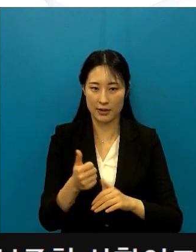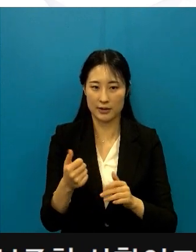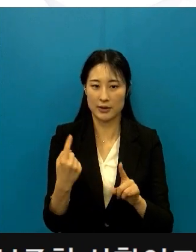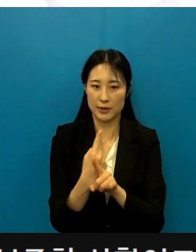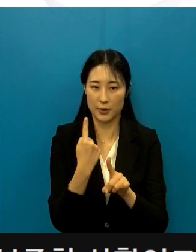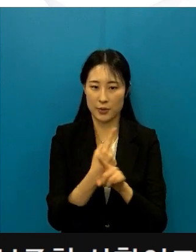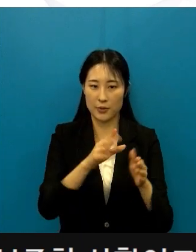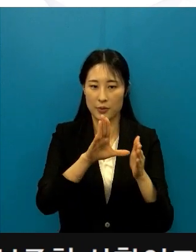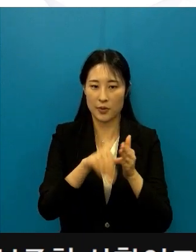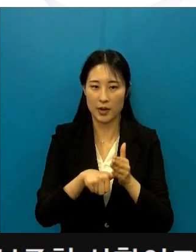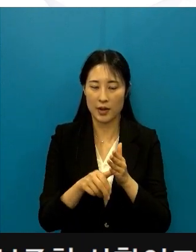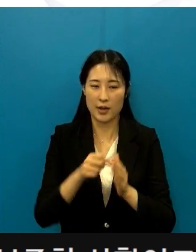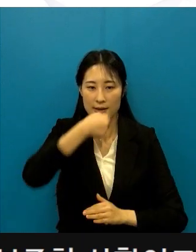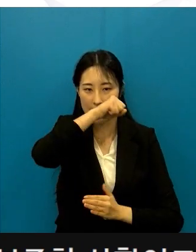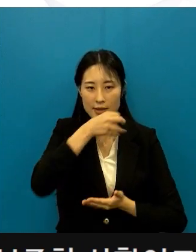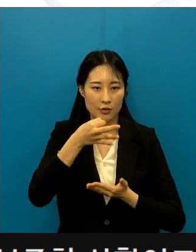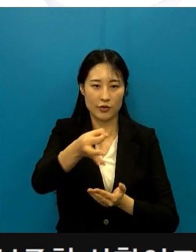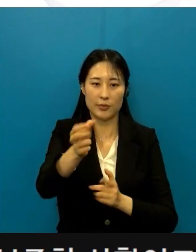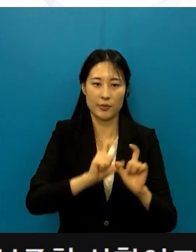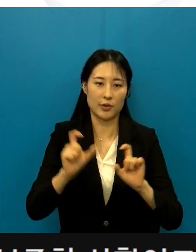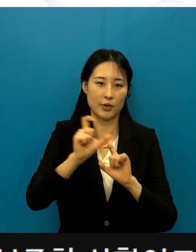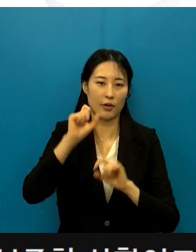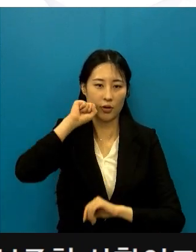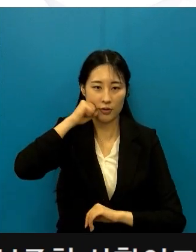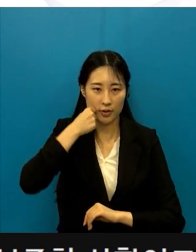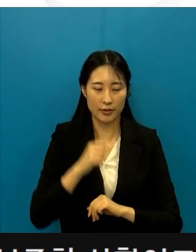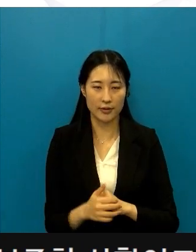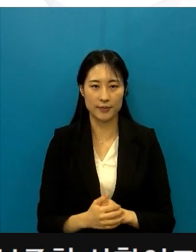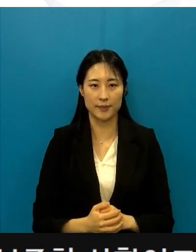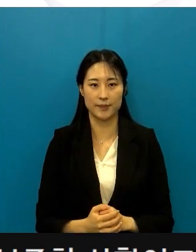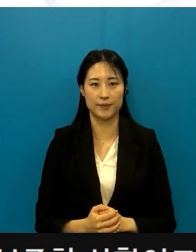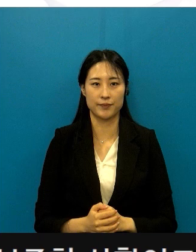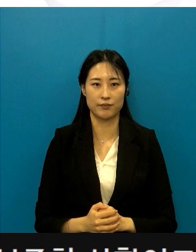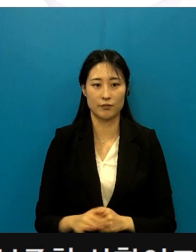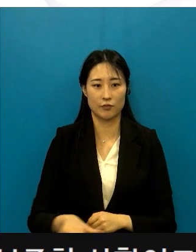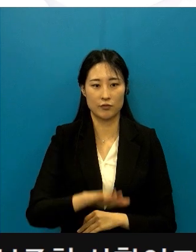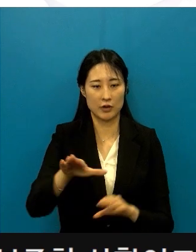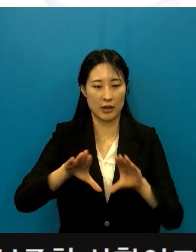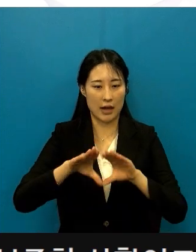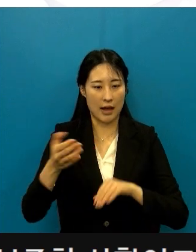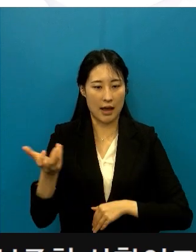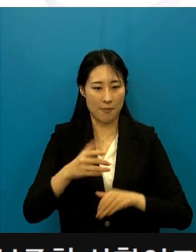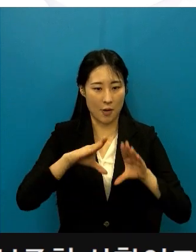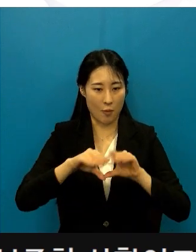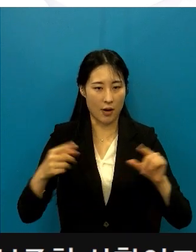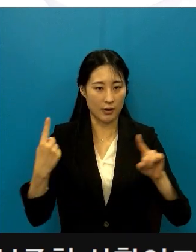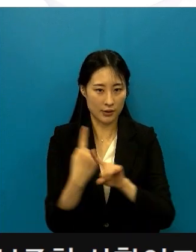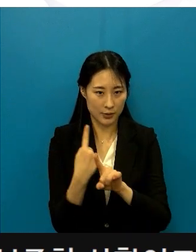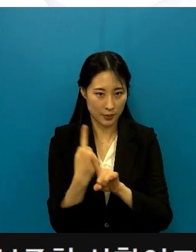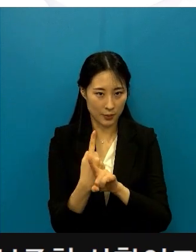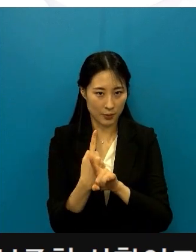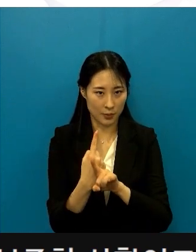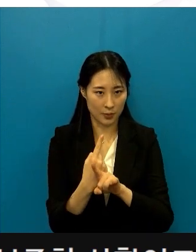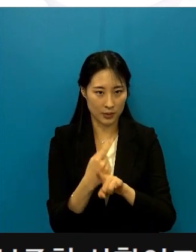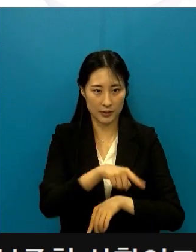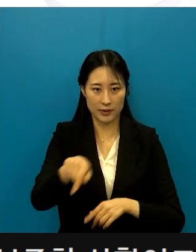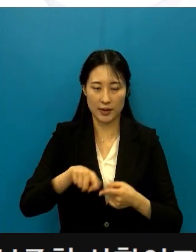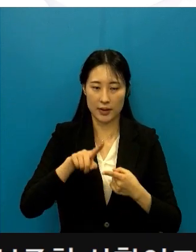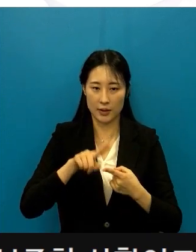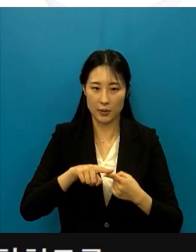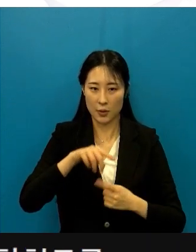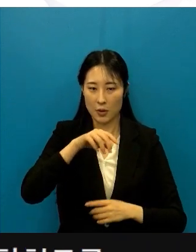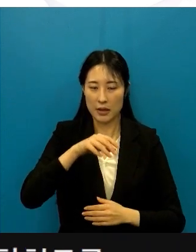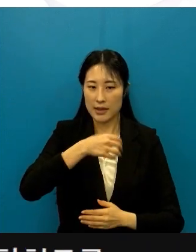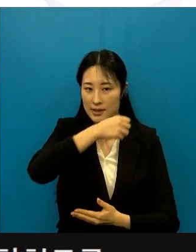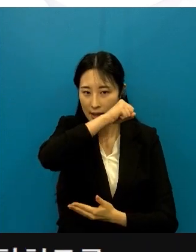enhance palliative care, we cannot enhance the hospice movement without the funding from government. And that